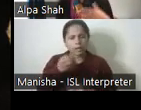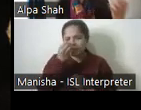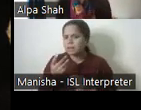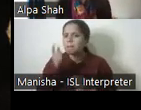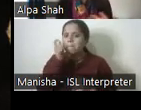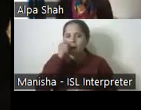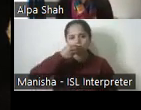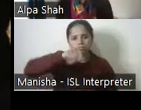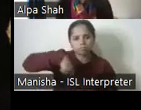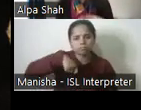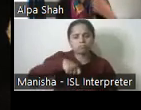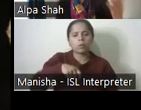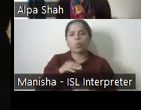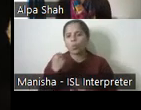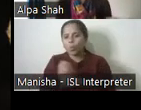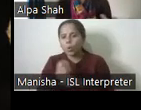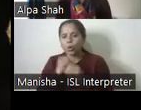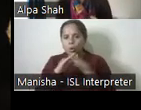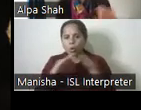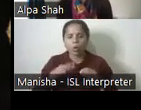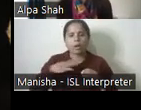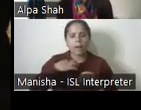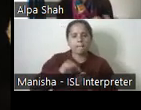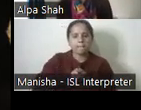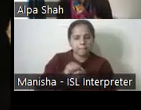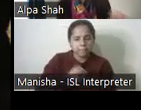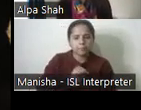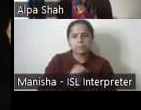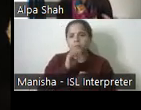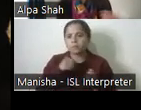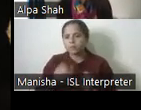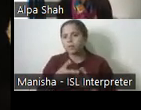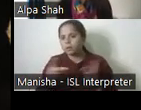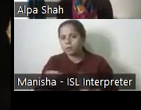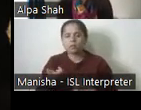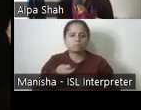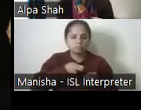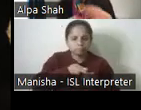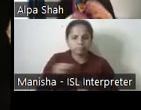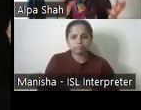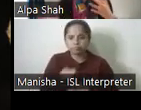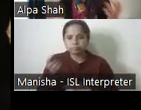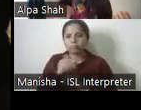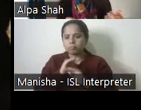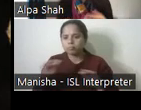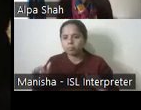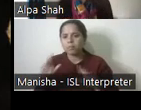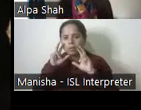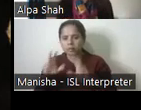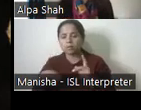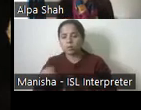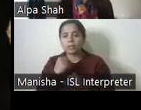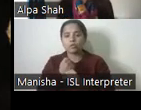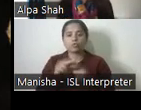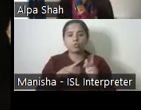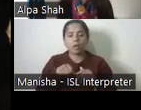cooking, doing other domestic work, such as washing their own clothes, collecting water, sweeping, looking after children. The gender divide between